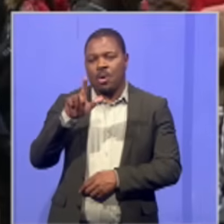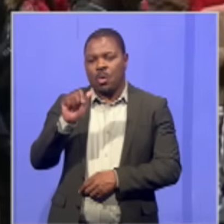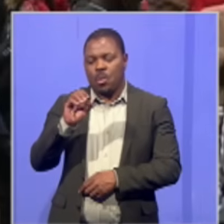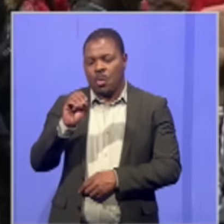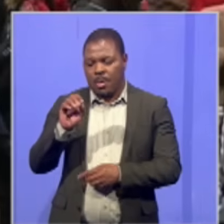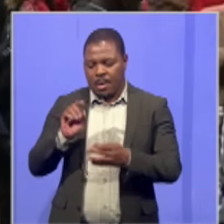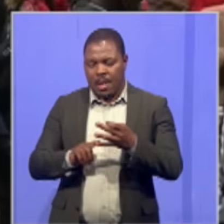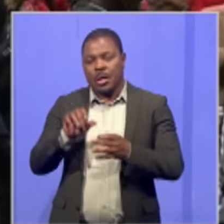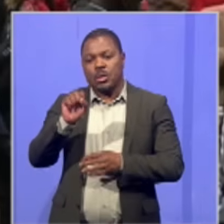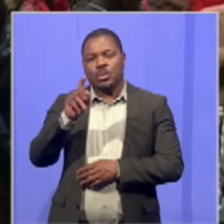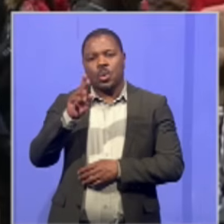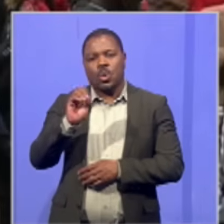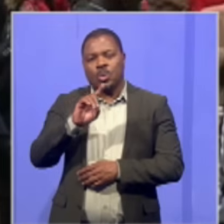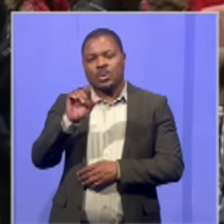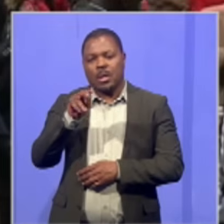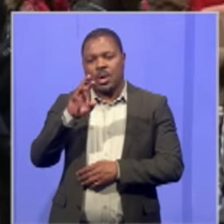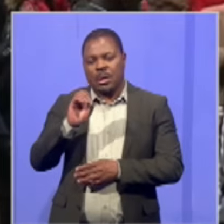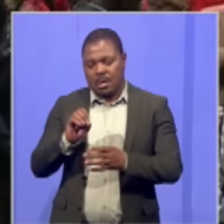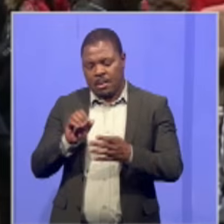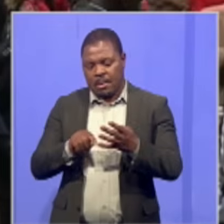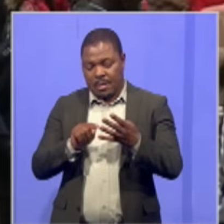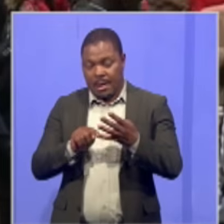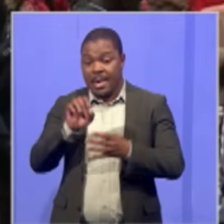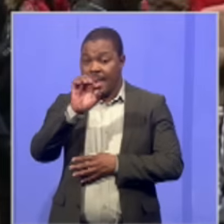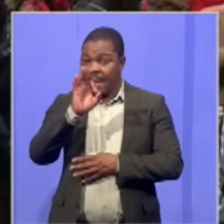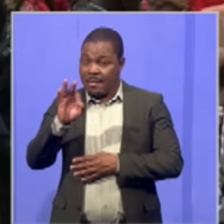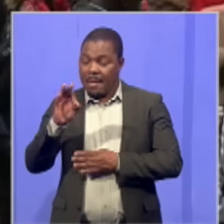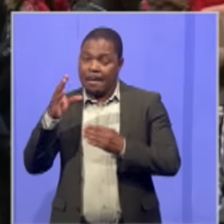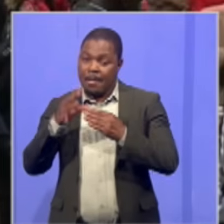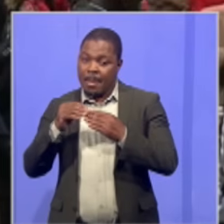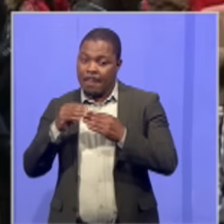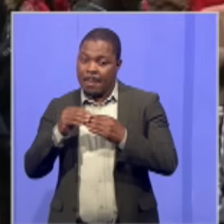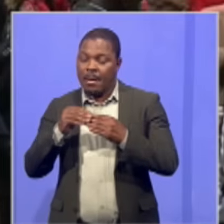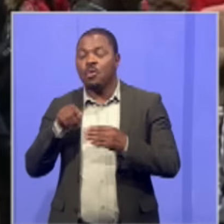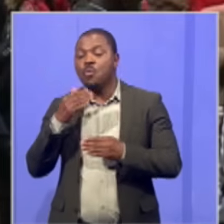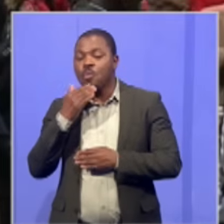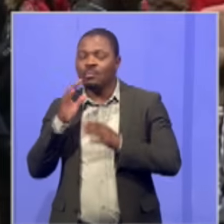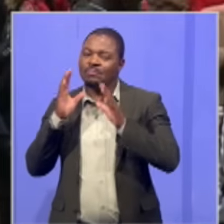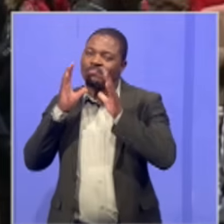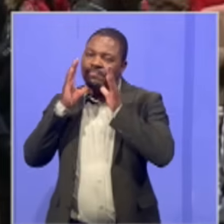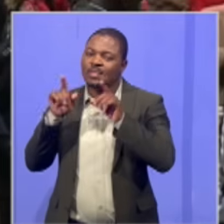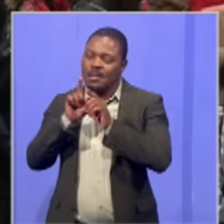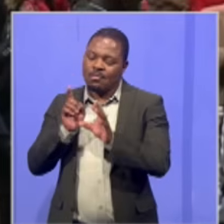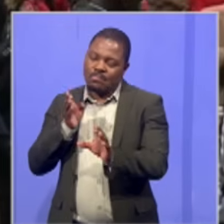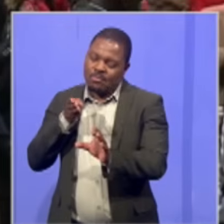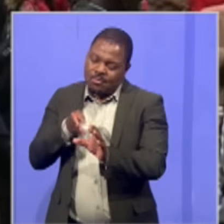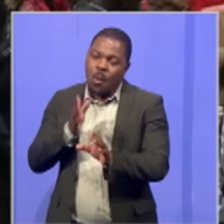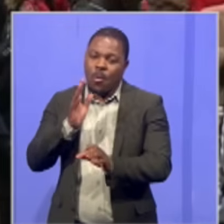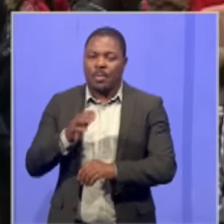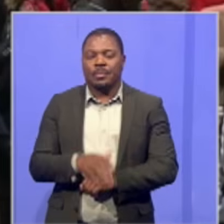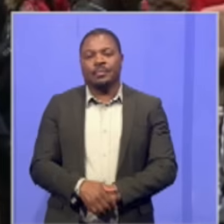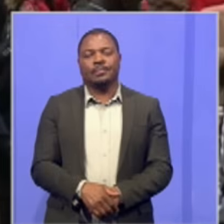David Skhosana. Moetapele wa EFF Julius Malema le yena o tlo ba le kabelo komiting ena.